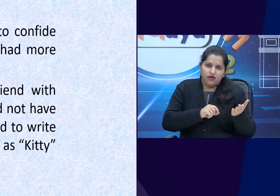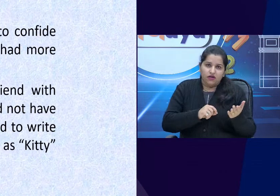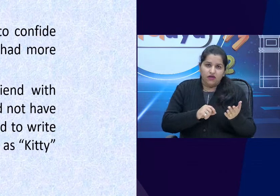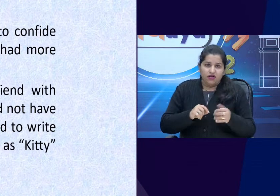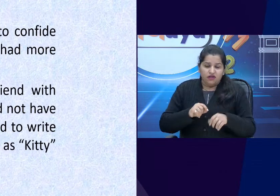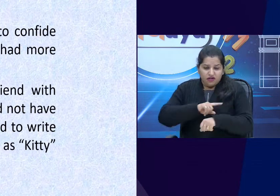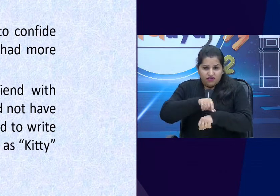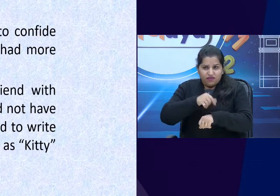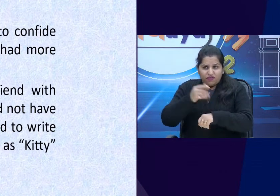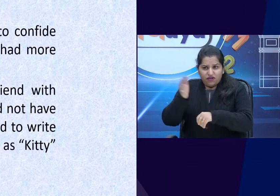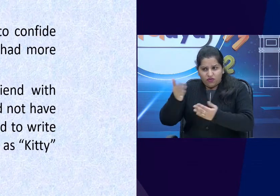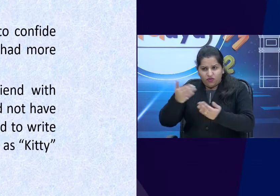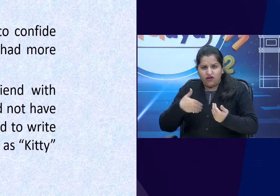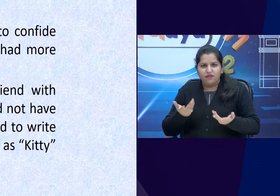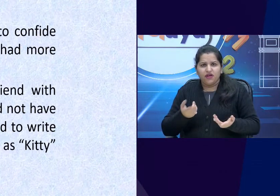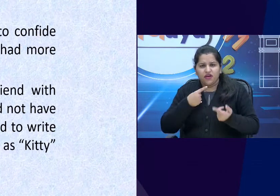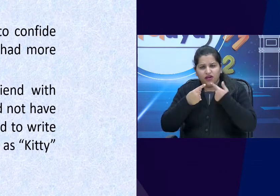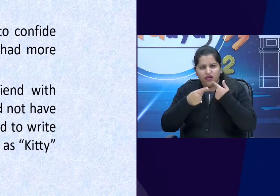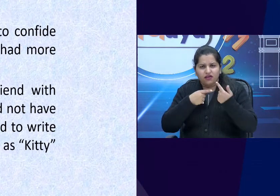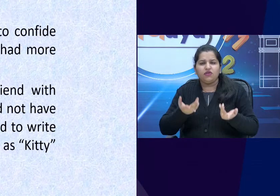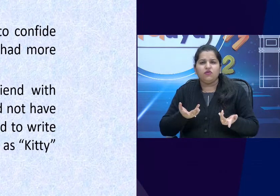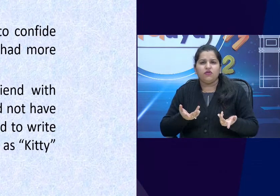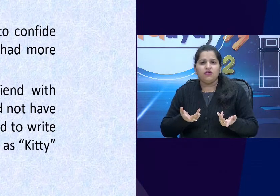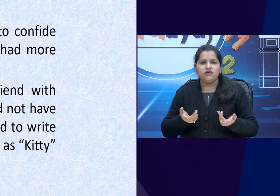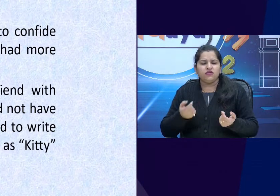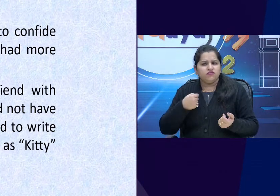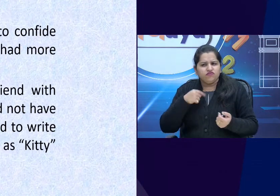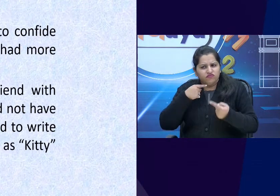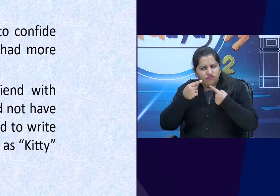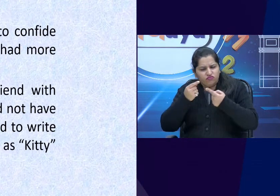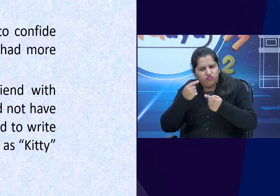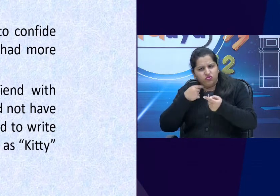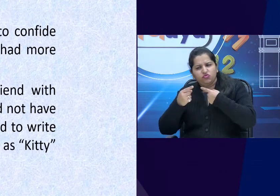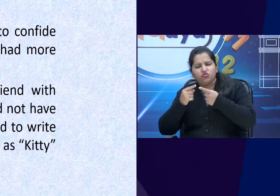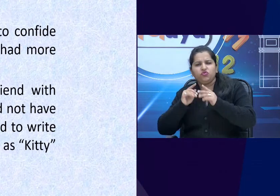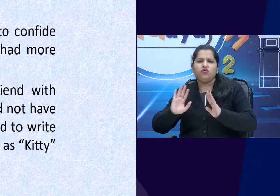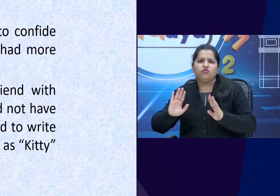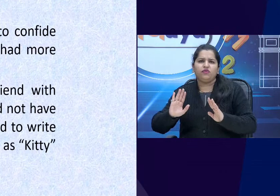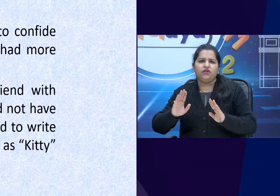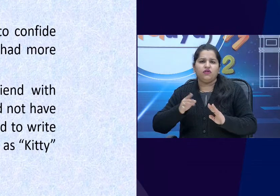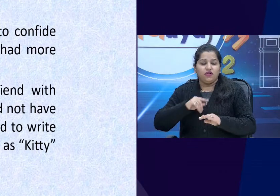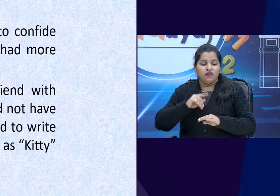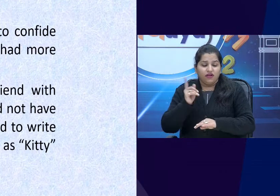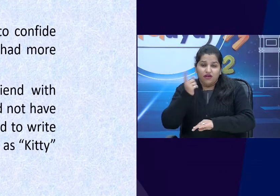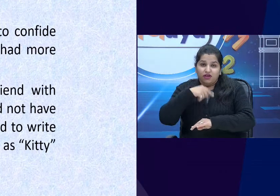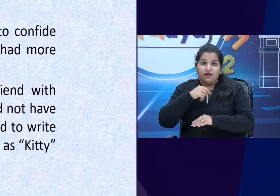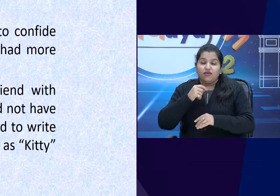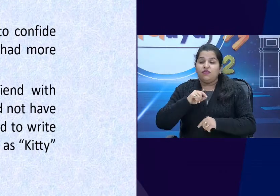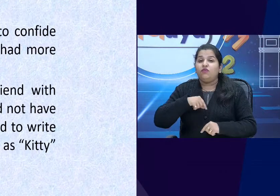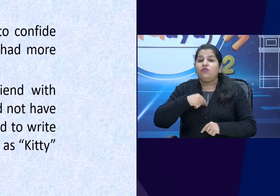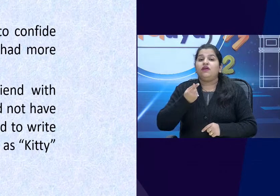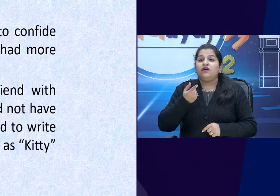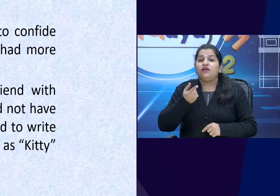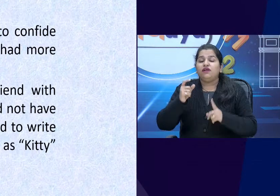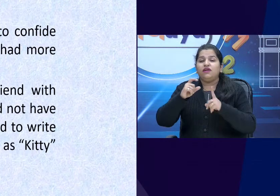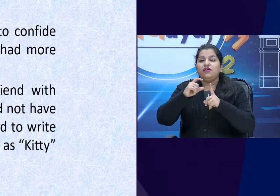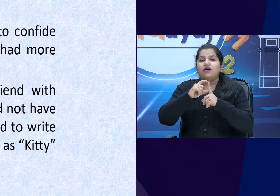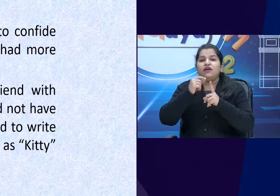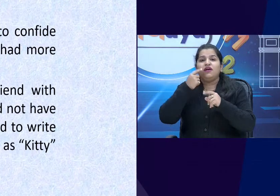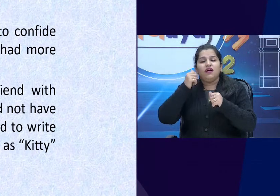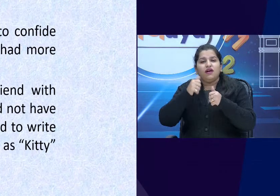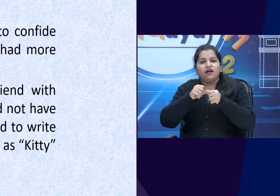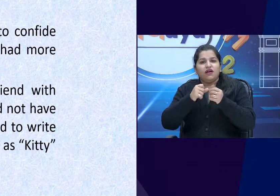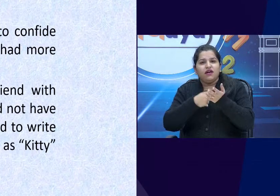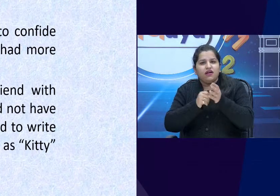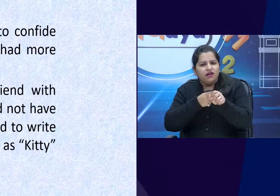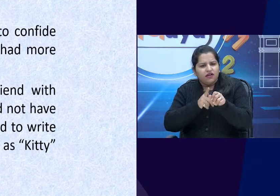me all this?" I said, "You only told me no to tell everything what happened." Then what I did, that is how I started writing